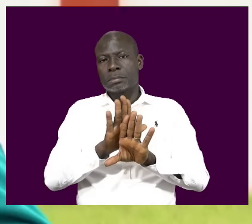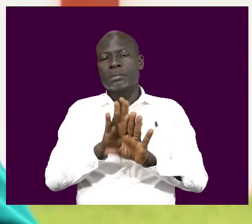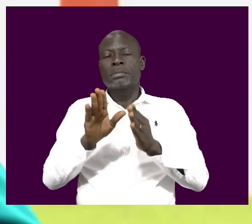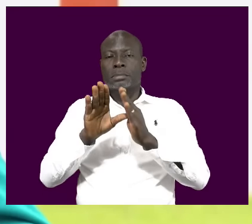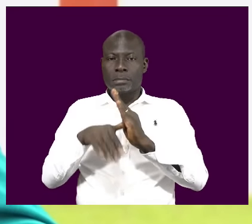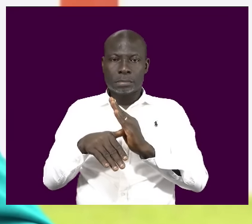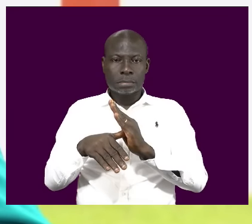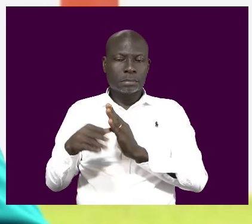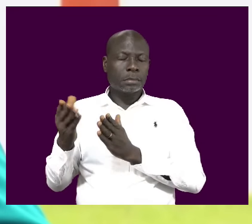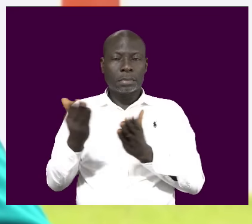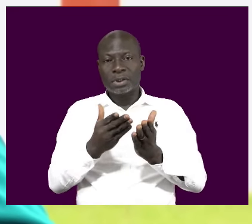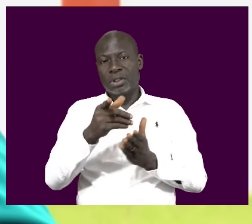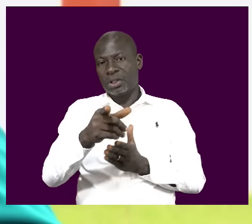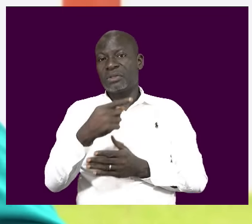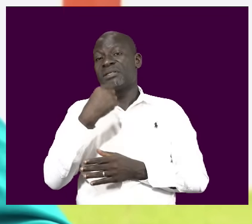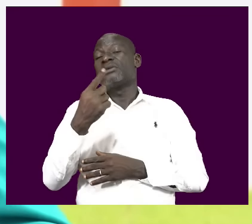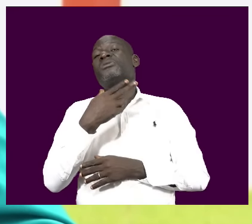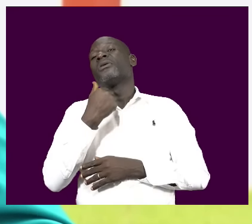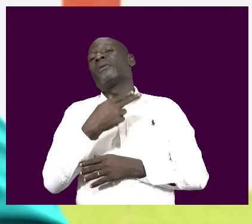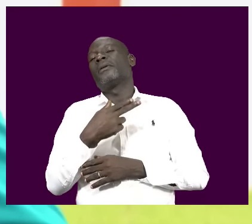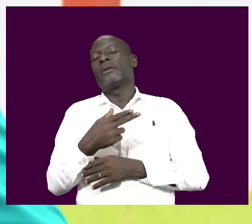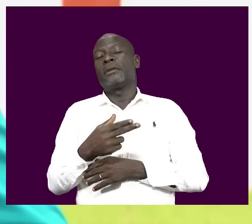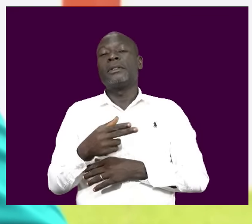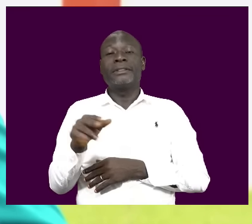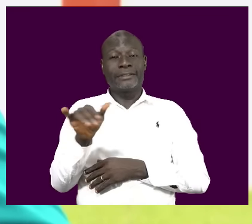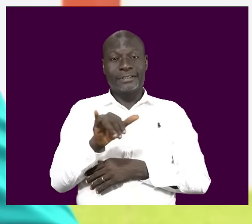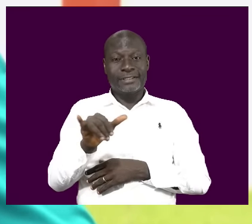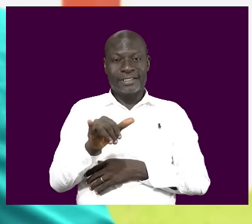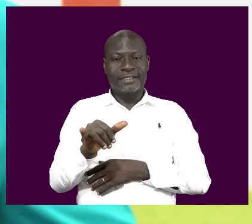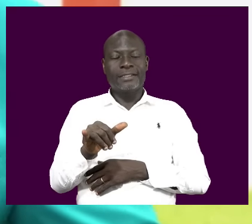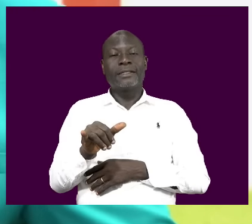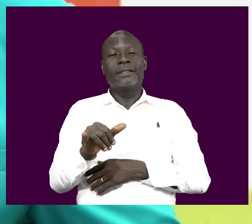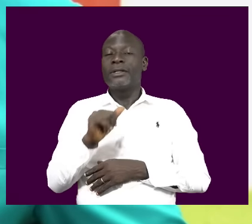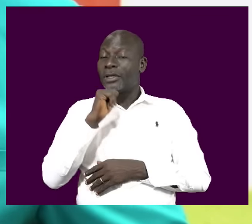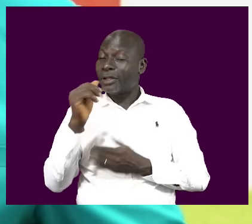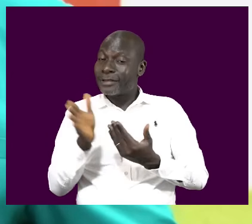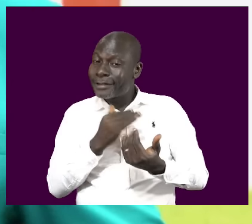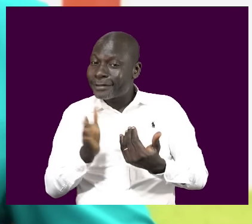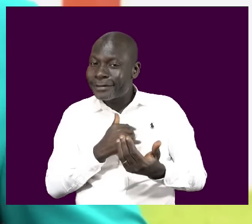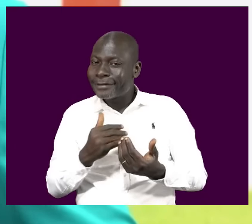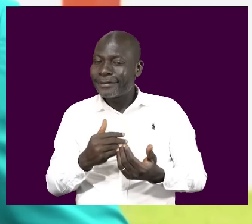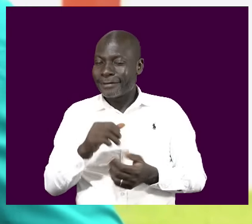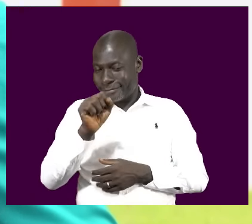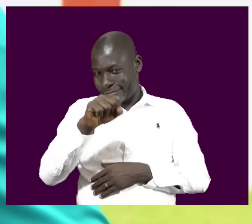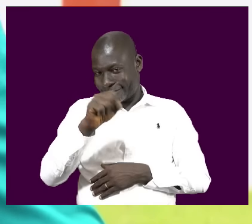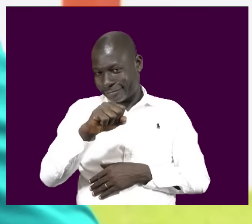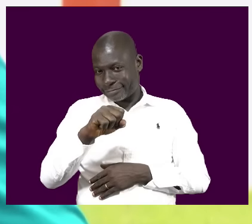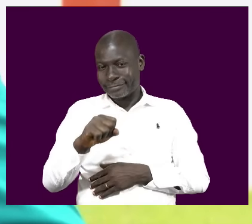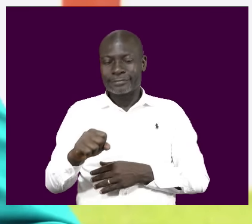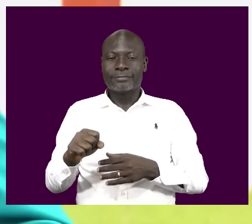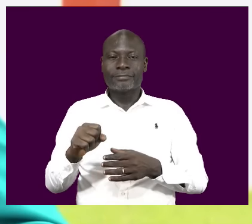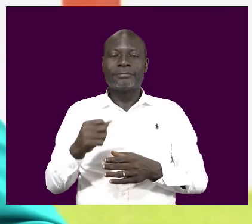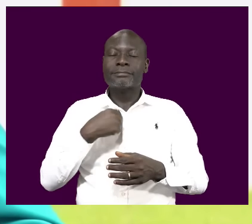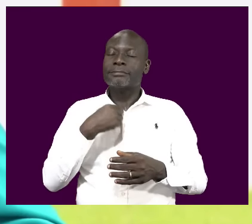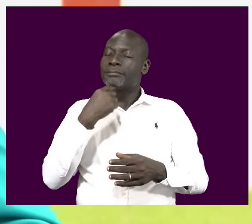kayo se. Ene una ansore asu yesofu. Eti asabu no. Amino okane sa ano. Enya se mkituwa u. Odofu wa utemi. Na misi subi onka nchita